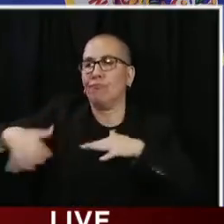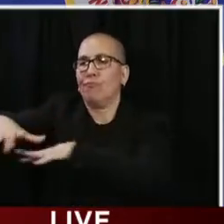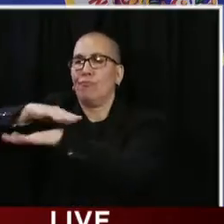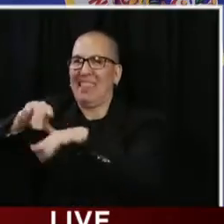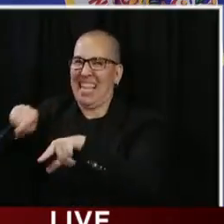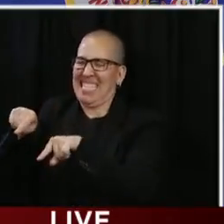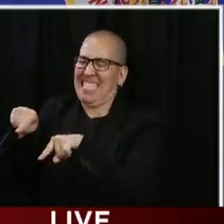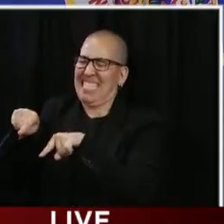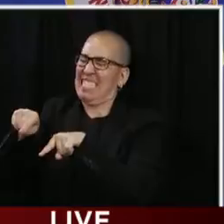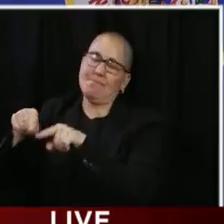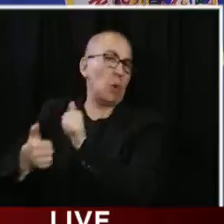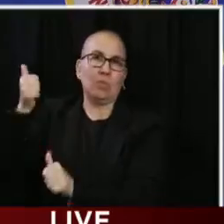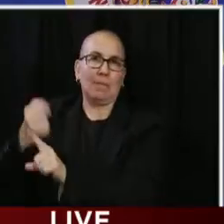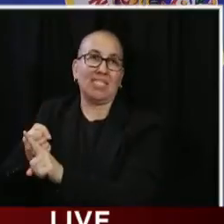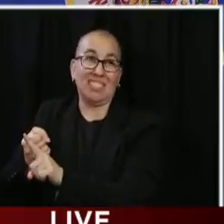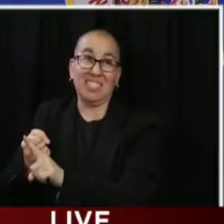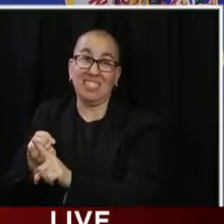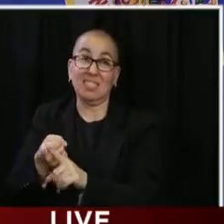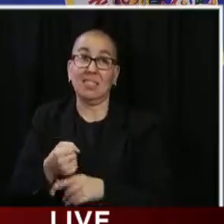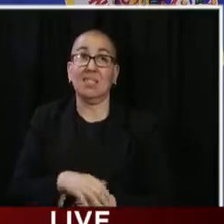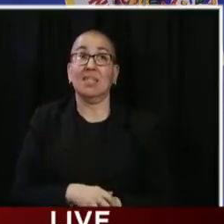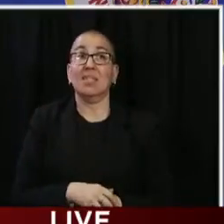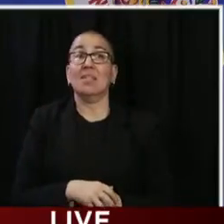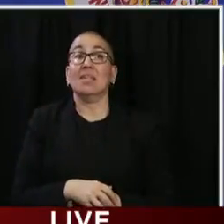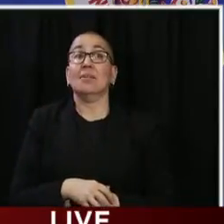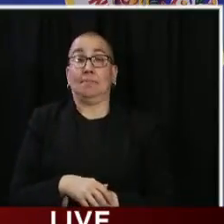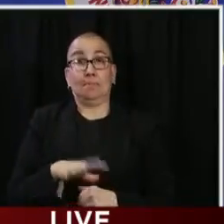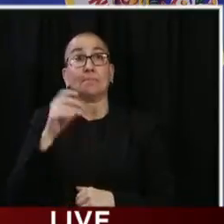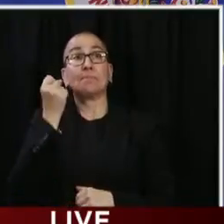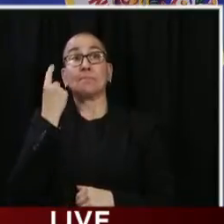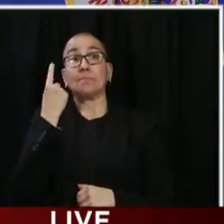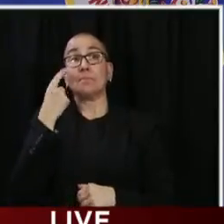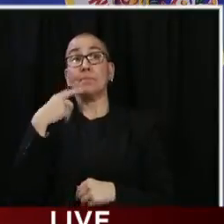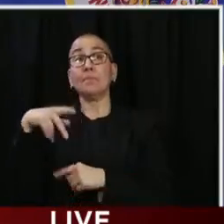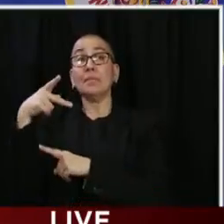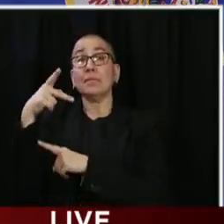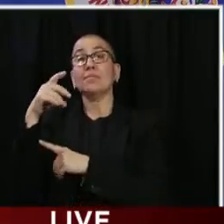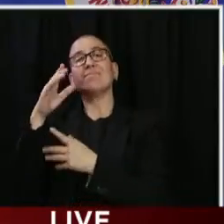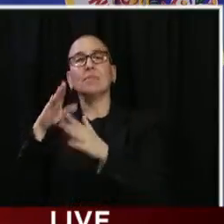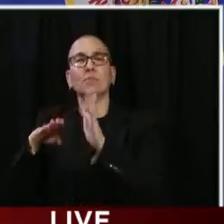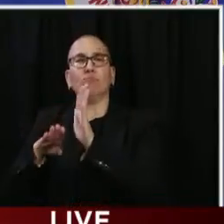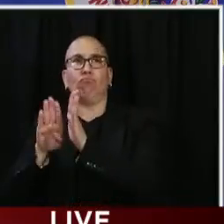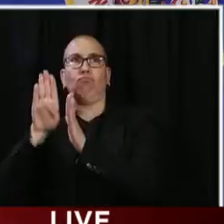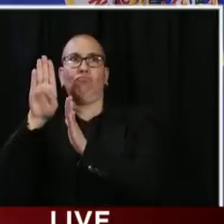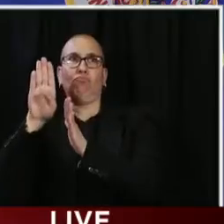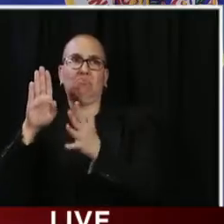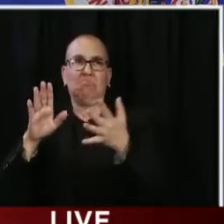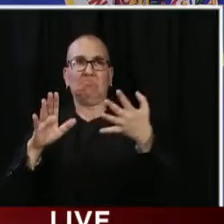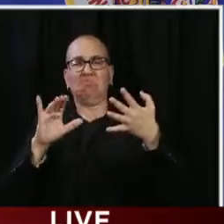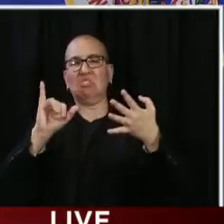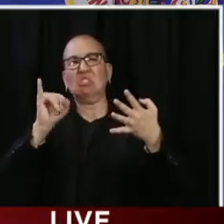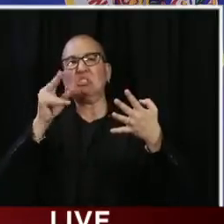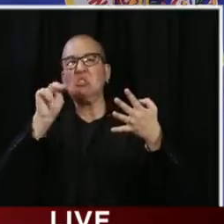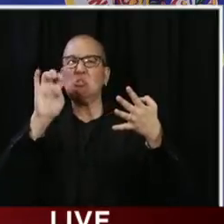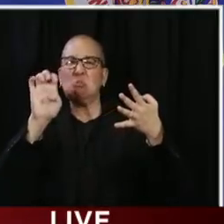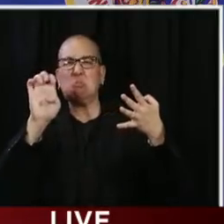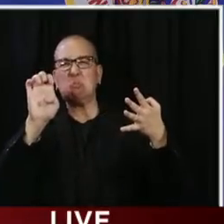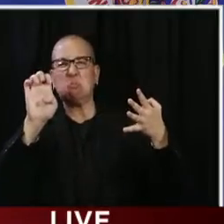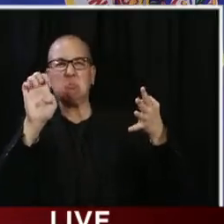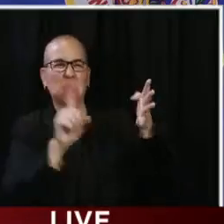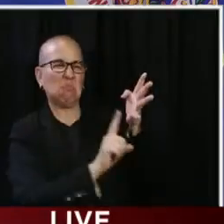coming likely sometime in July, but could be anywhere from late June to the middle of August,